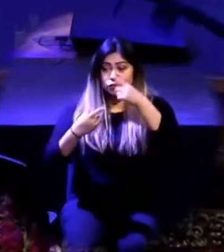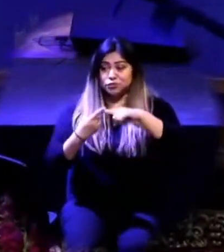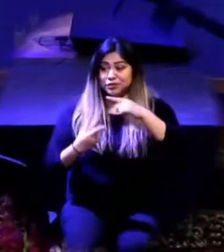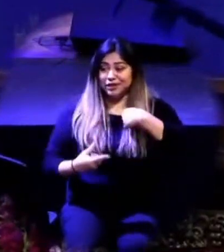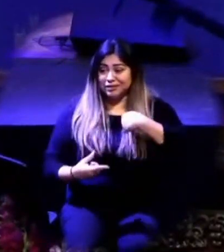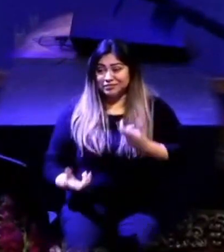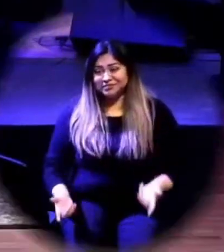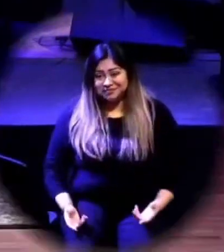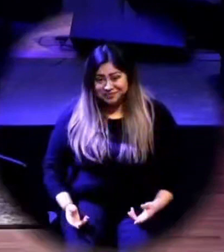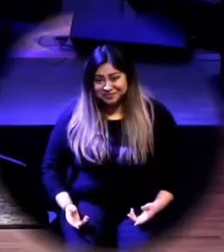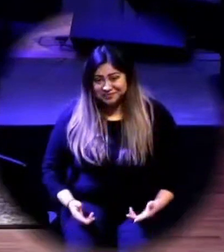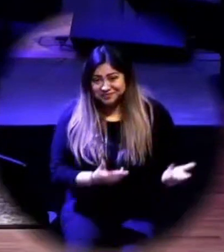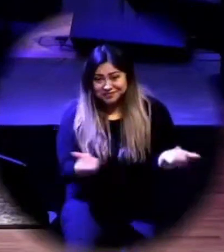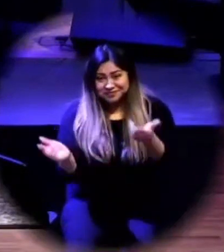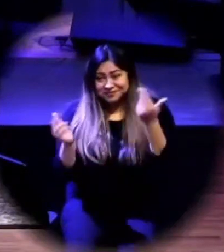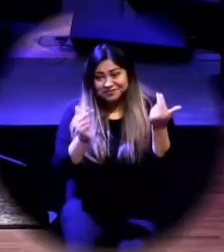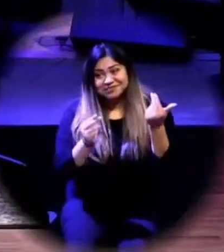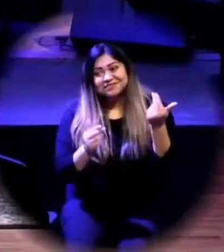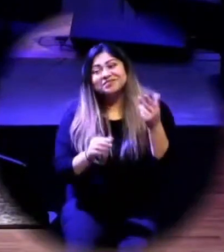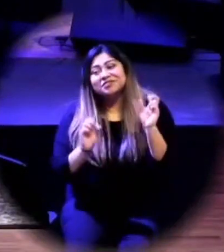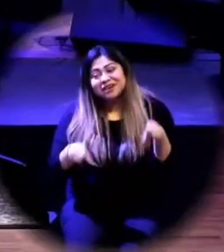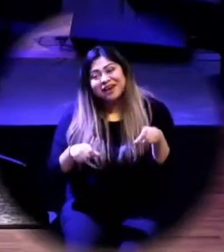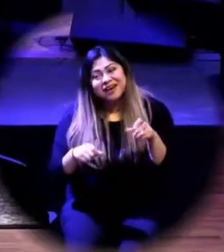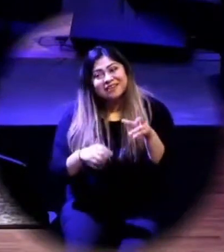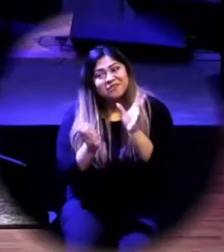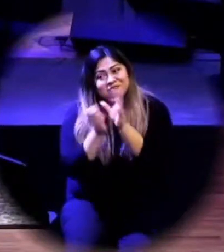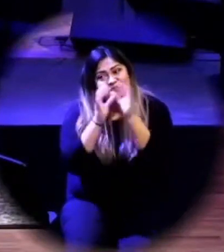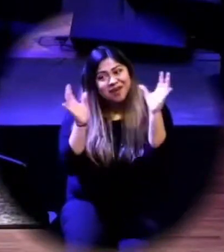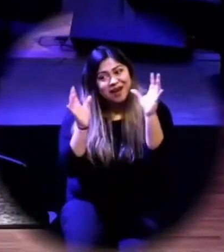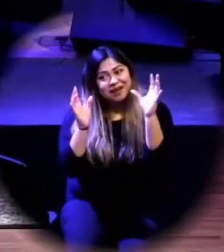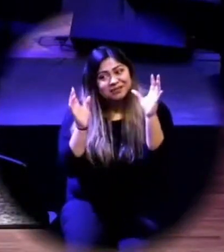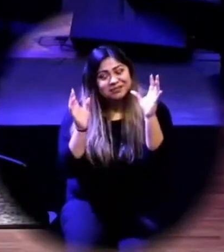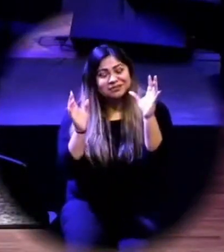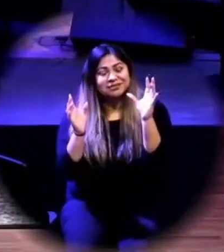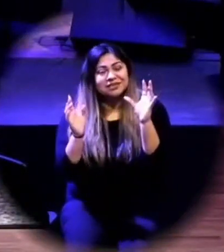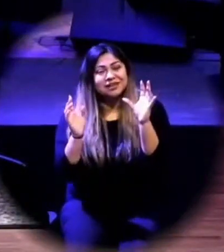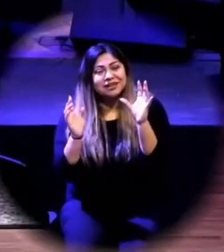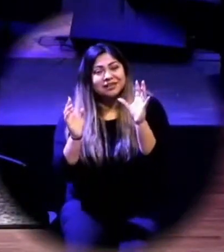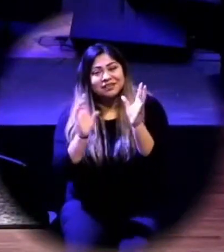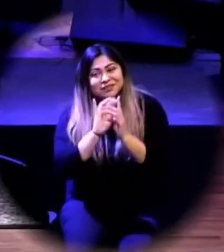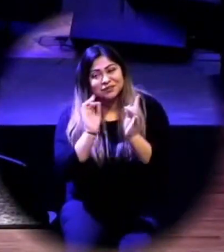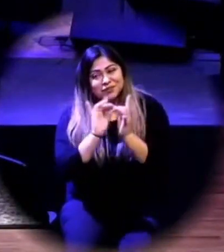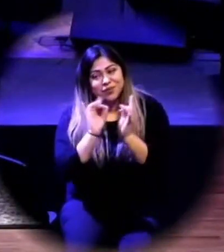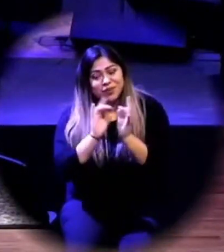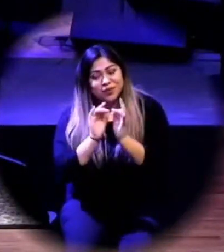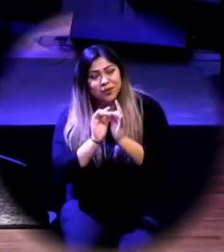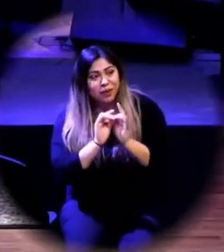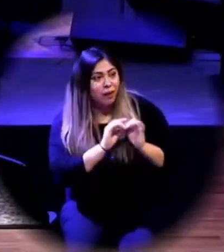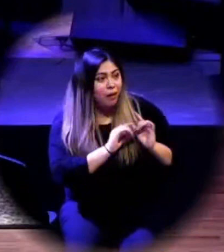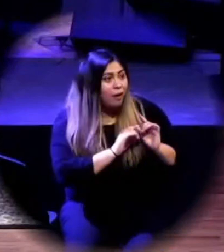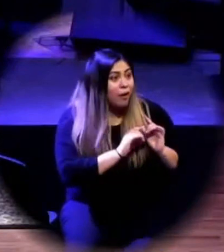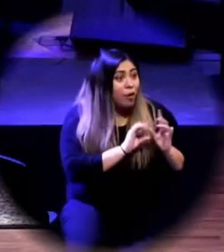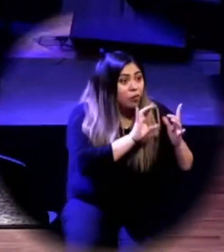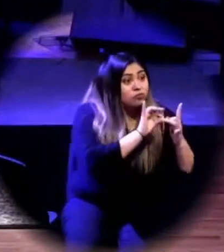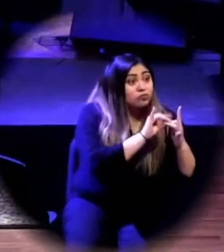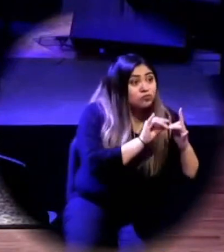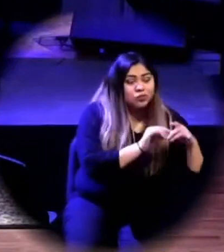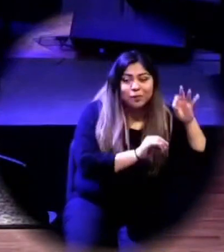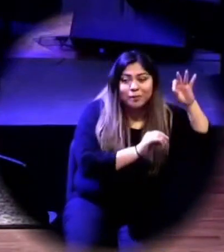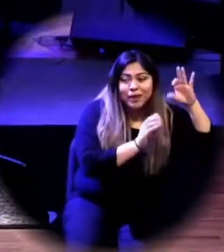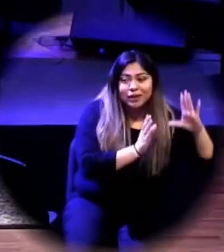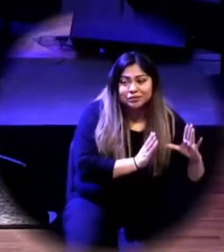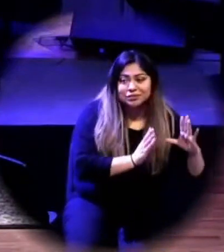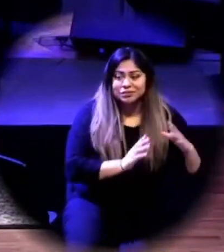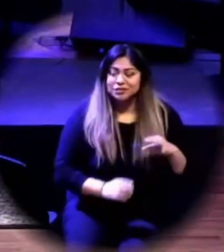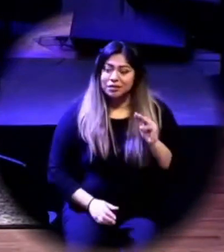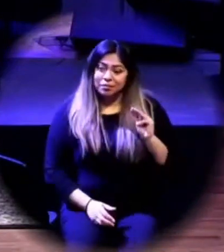Now, you can imagine this story gets back to the pastor, and I'm supposed to do something about that. I said, "Well, Mary Jo's Mary Jo." Well, the thing I did